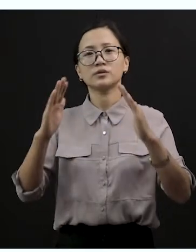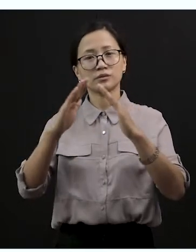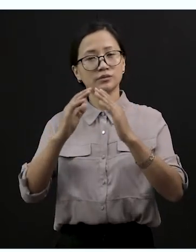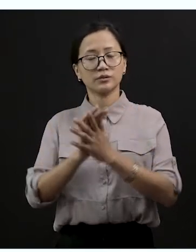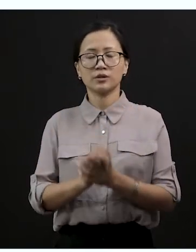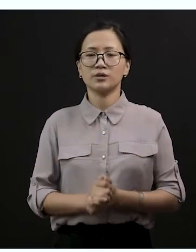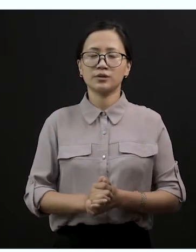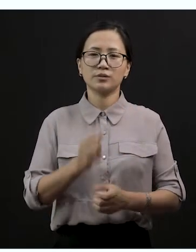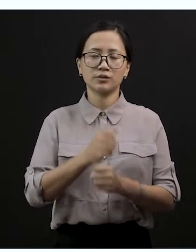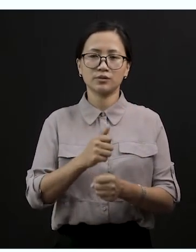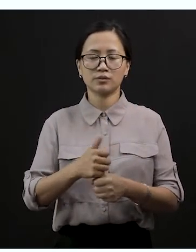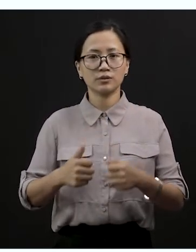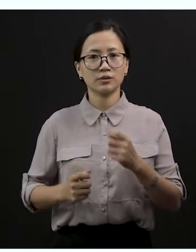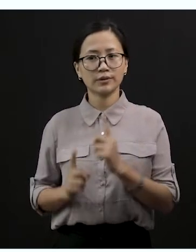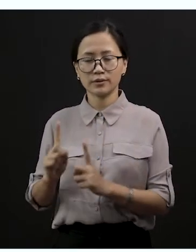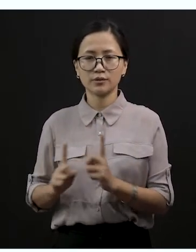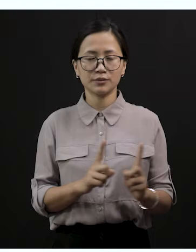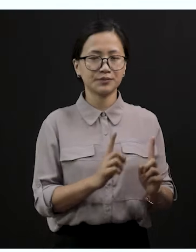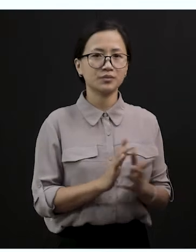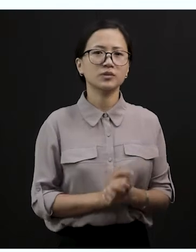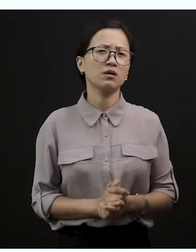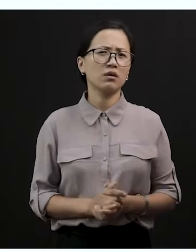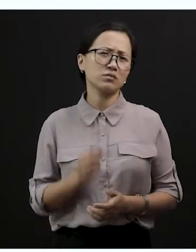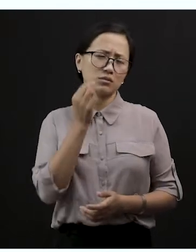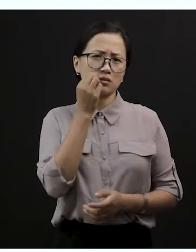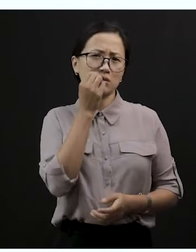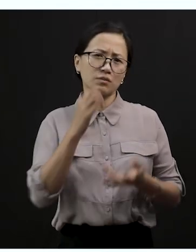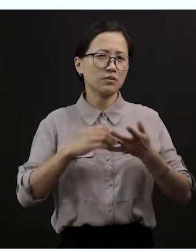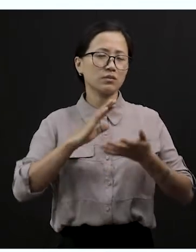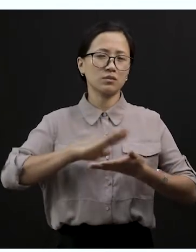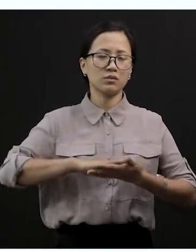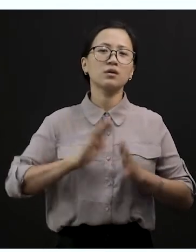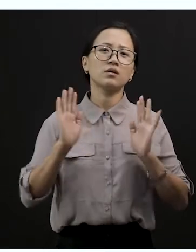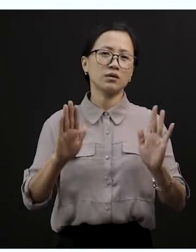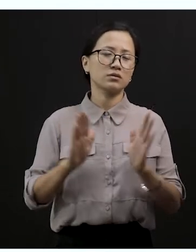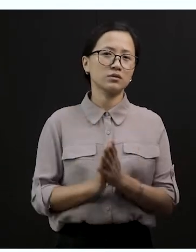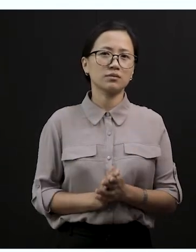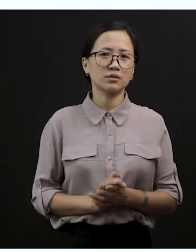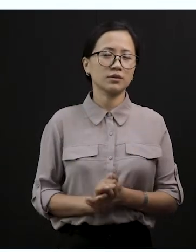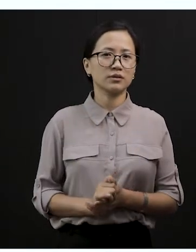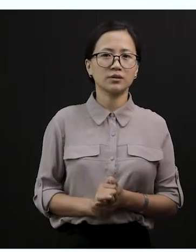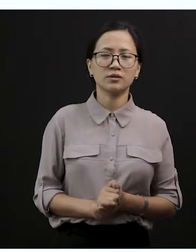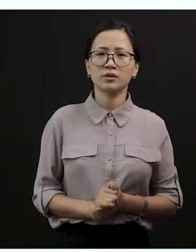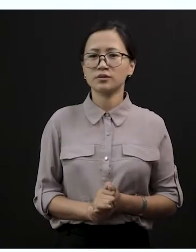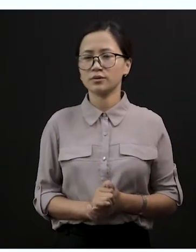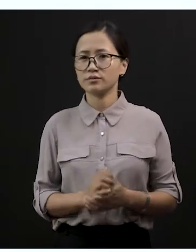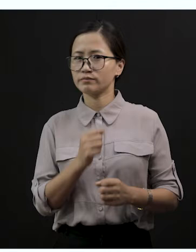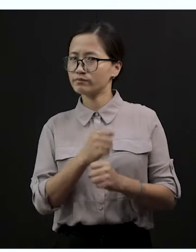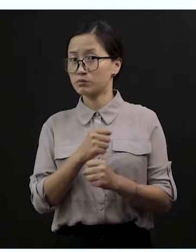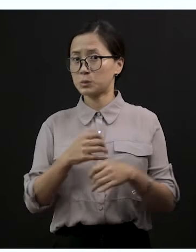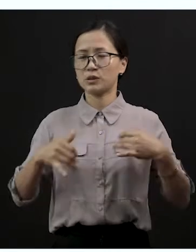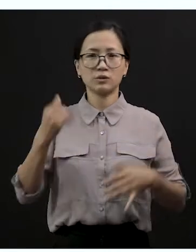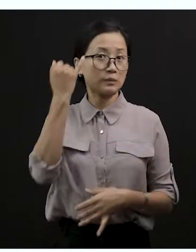and play his trick. Lima had a trick, okay, in his mind. Trick, some kind of game. He had